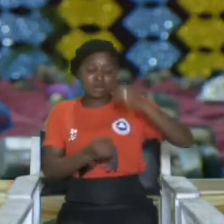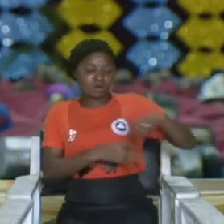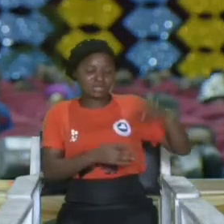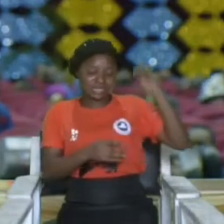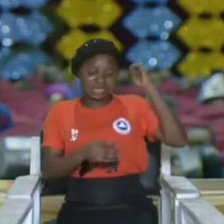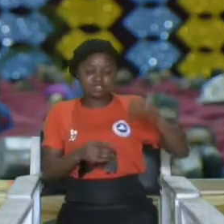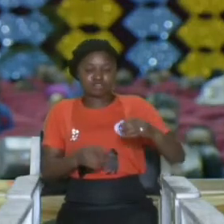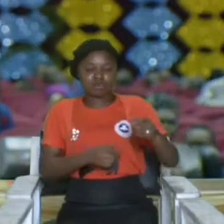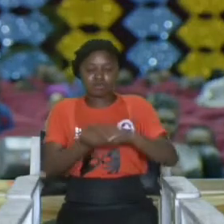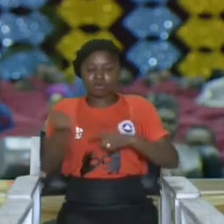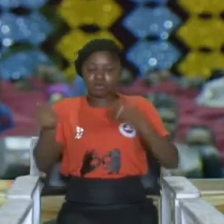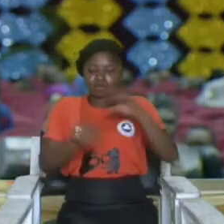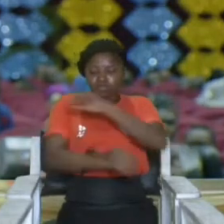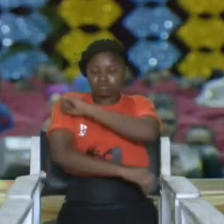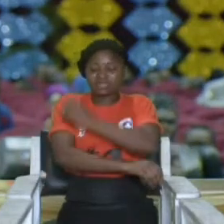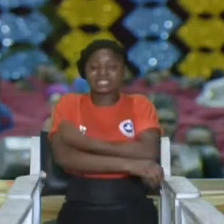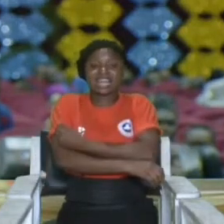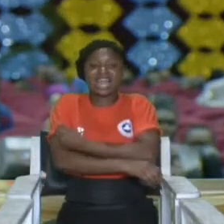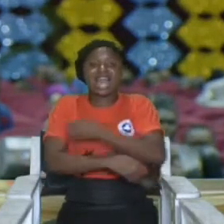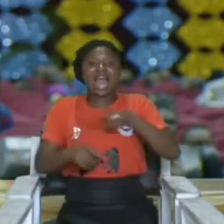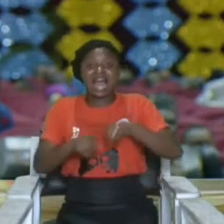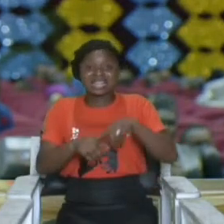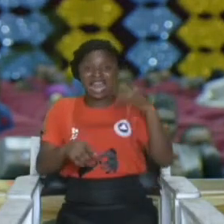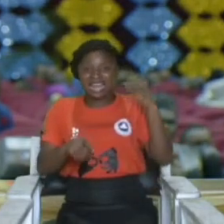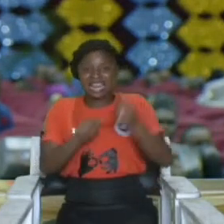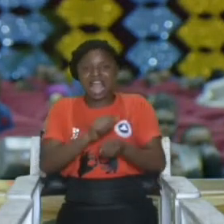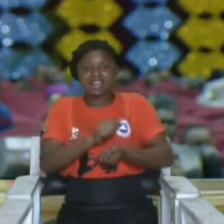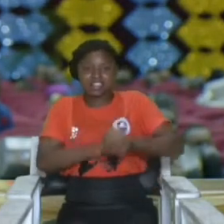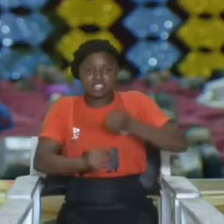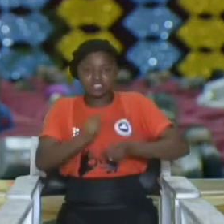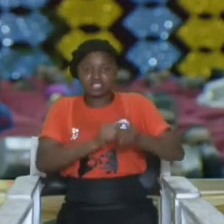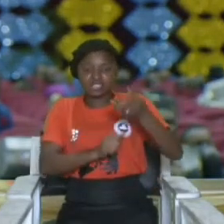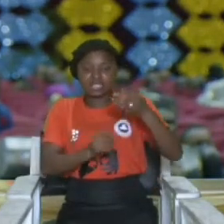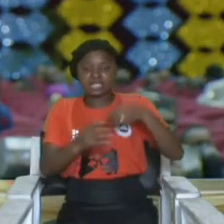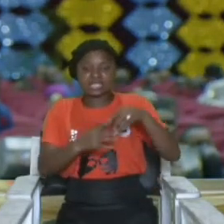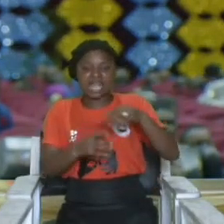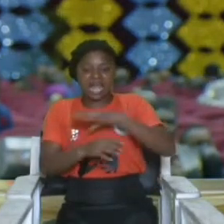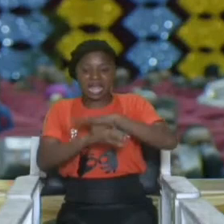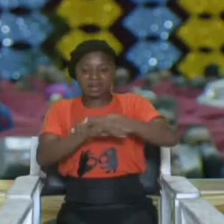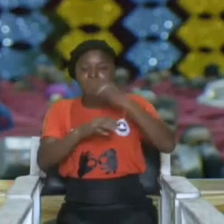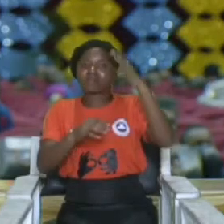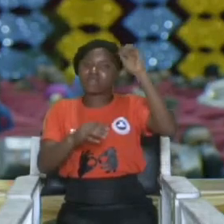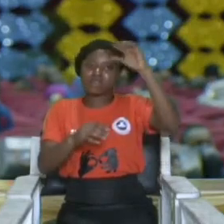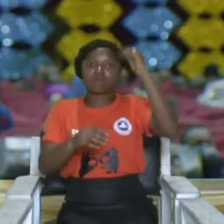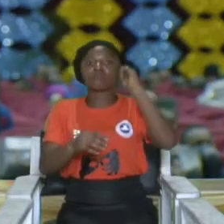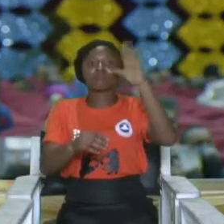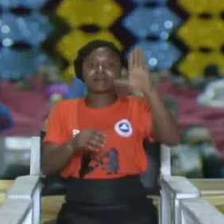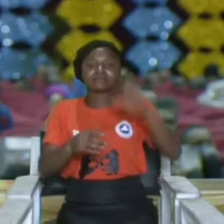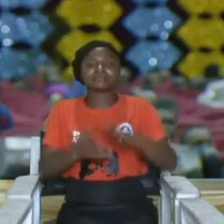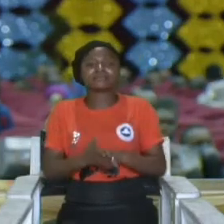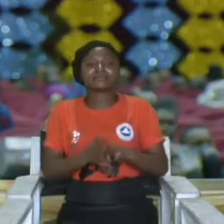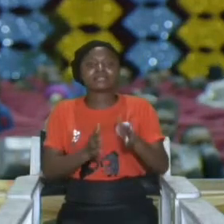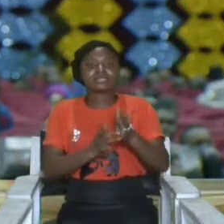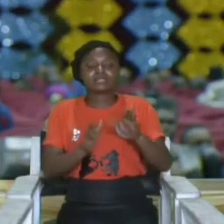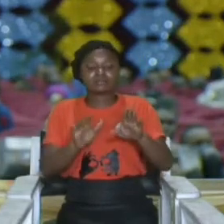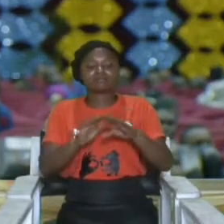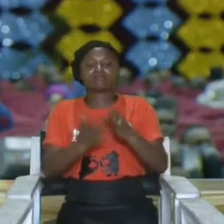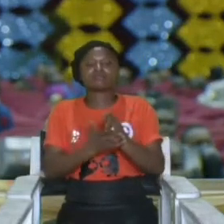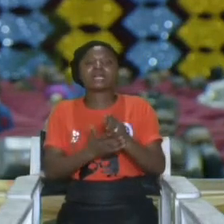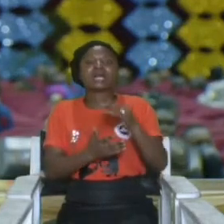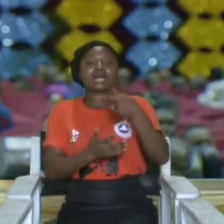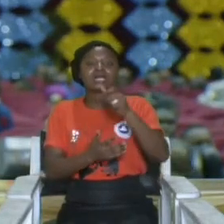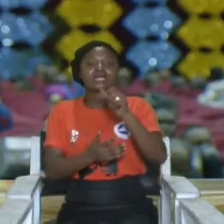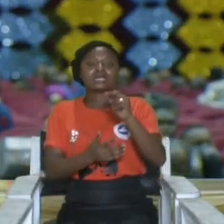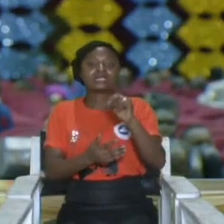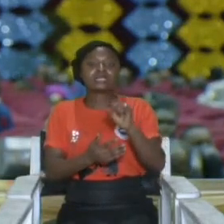of authority as an exchange in the hand of a woman. And let's take note of this scripture. Genesis chapter 38,